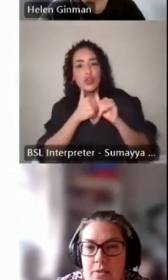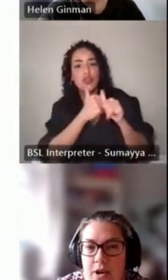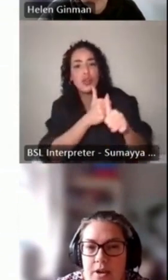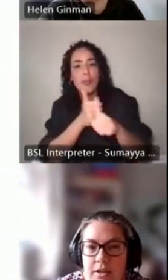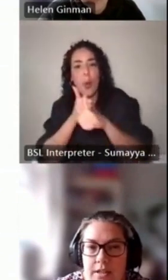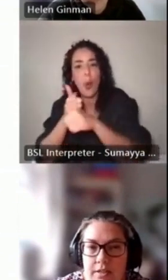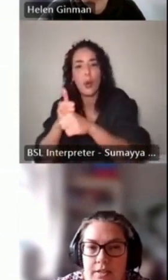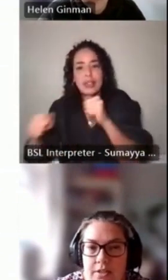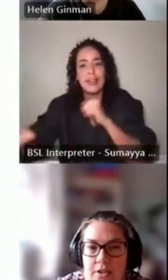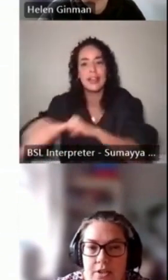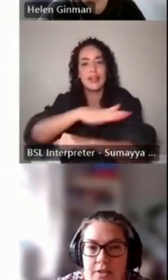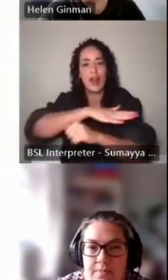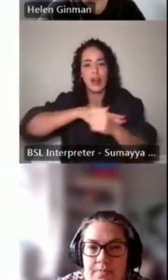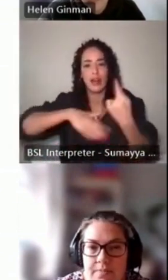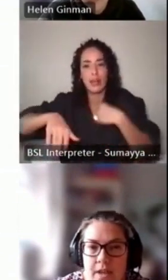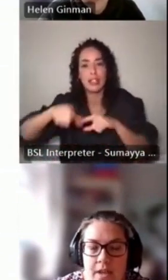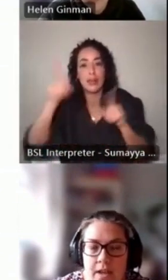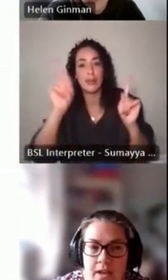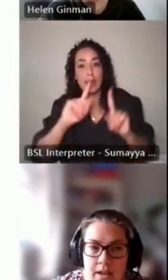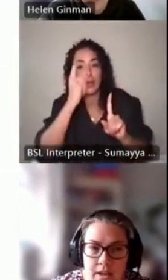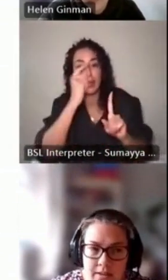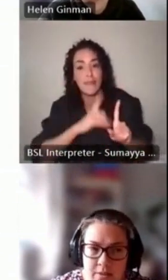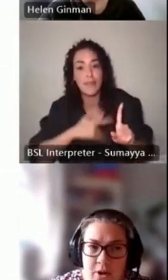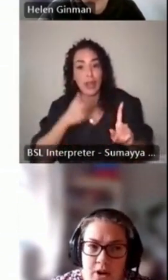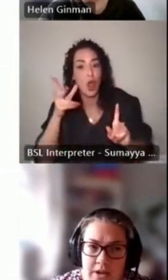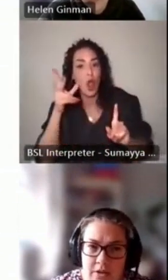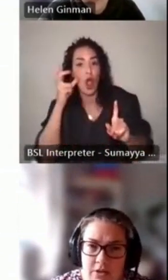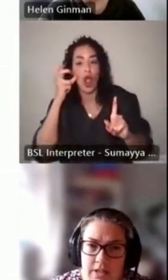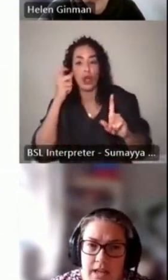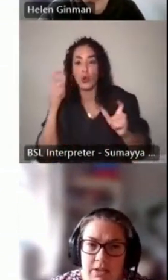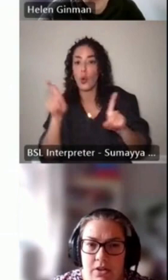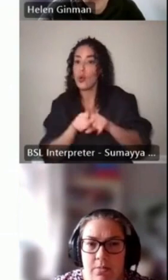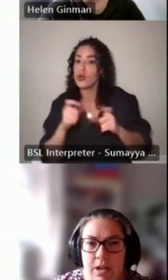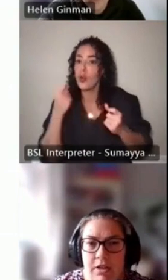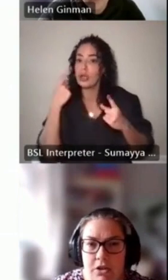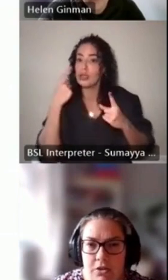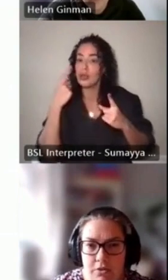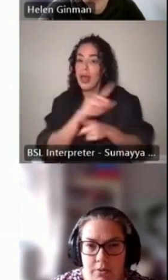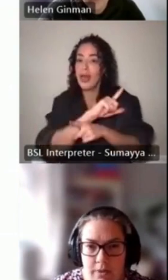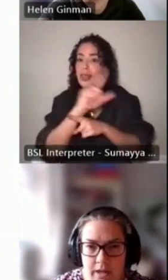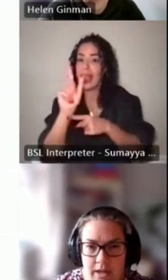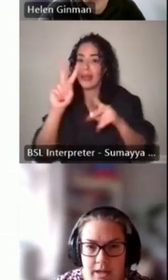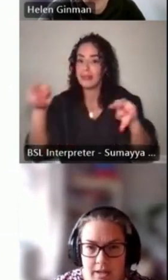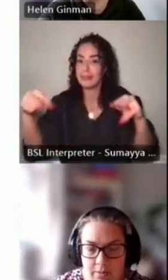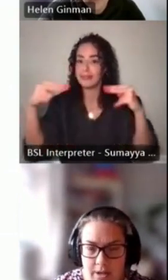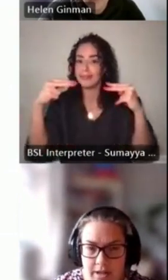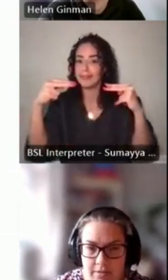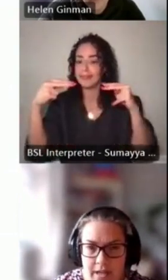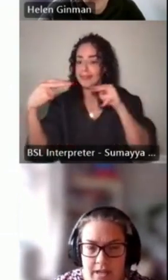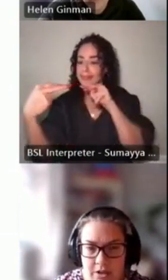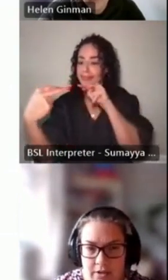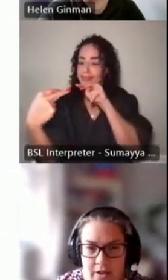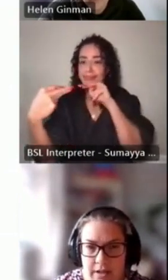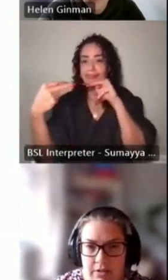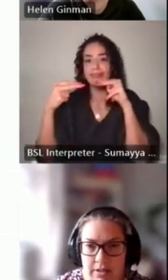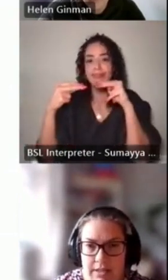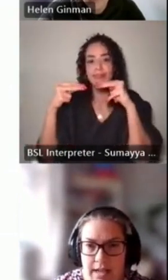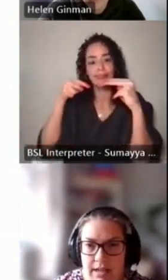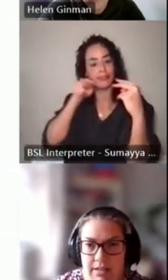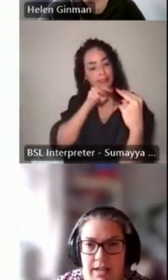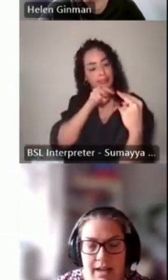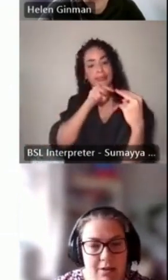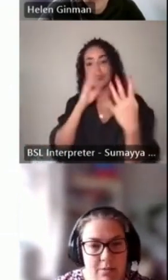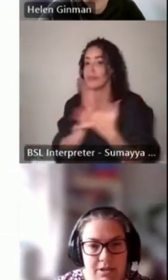individuals can feel heard and understood. Then we've got eye contact, so making sure that we're giving each other